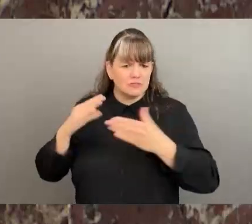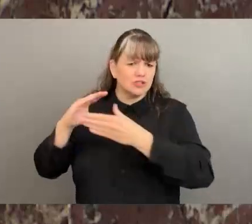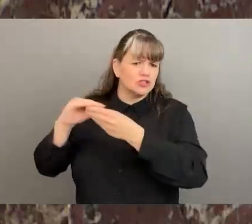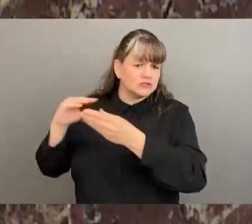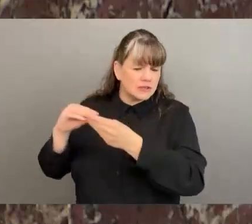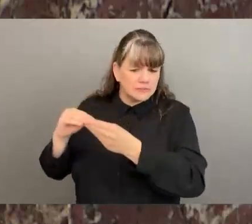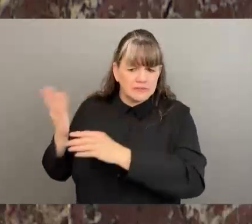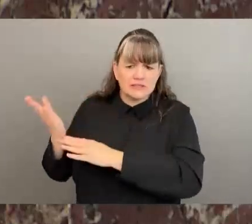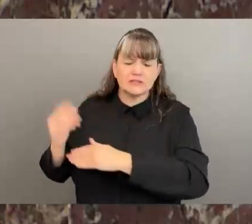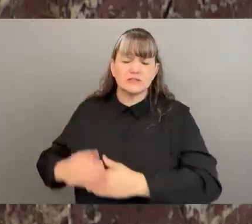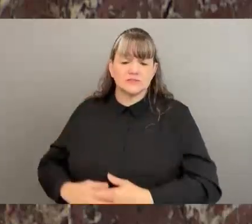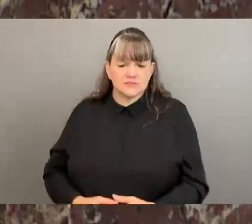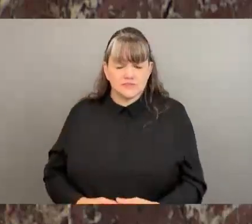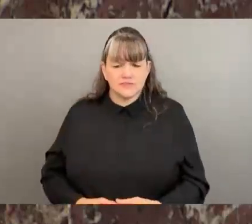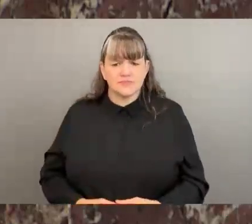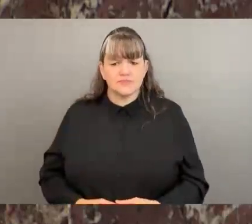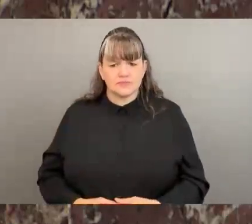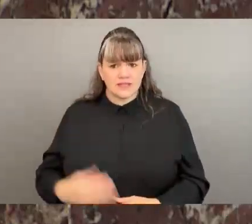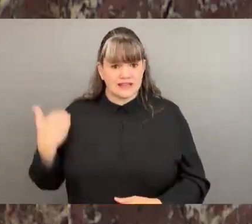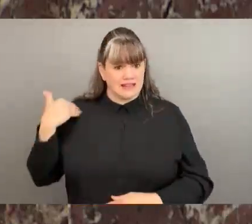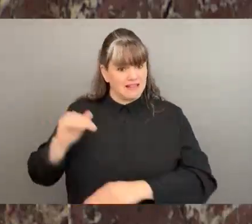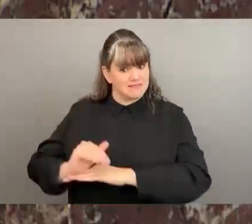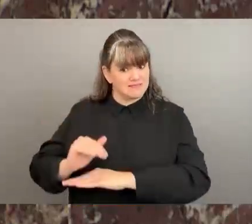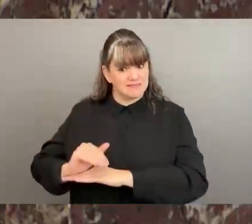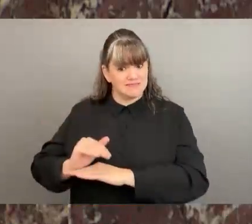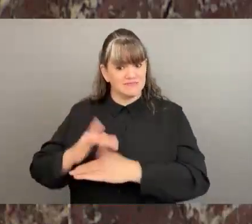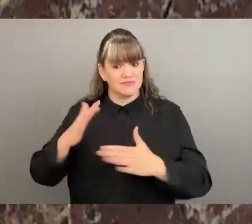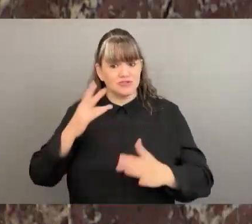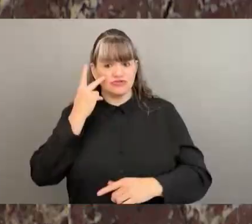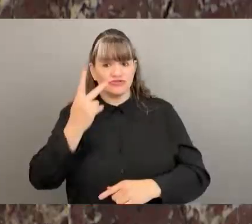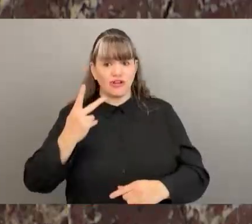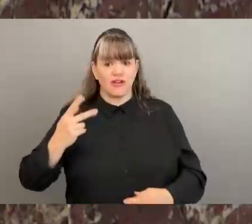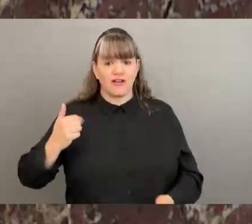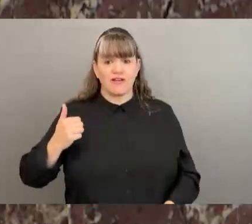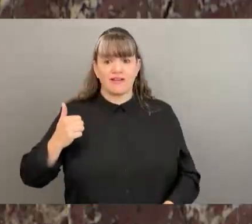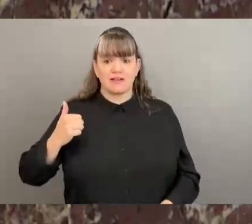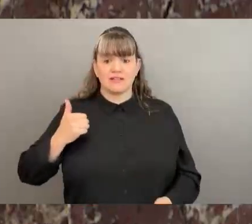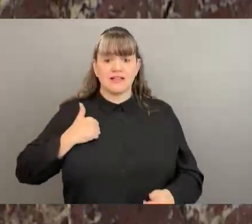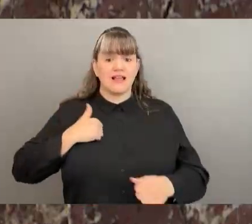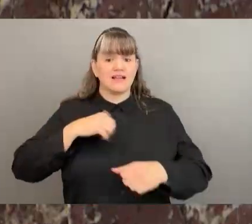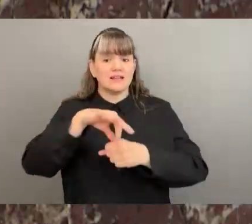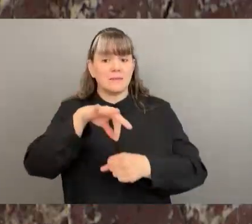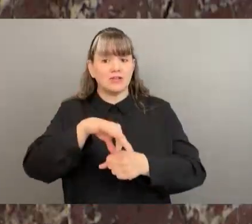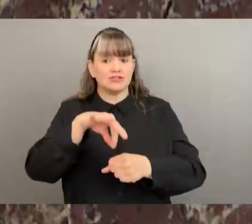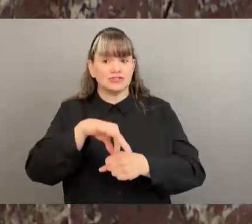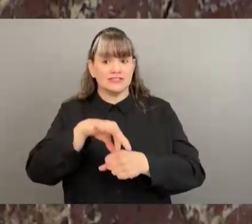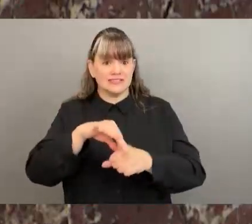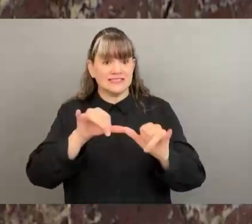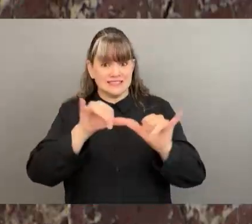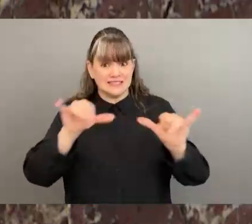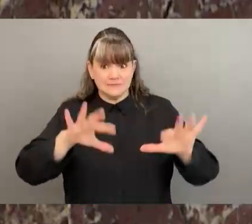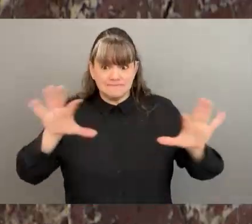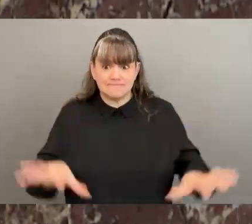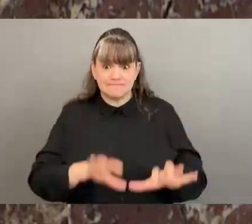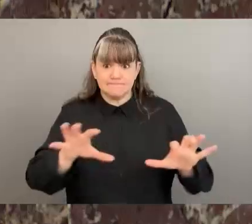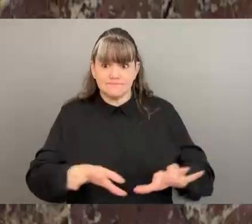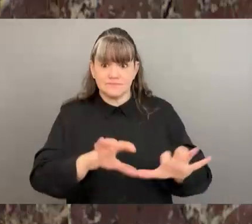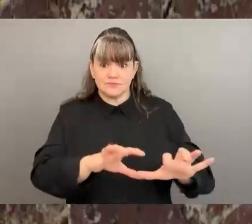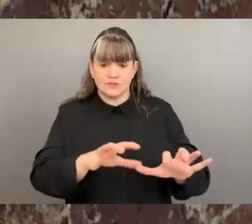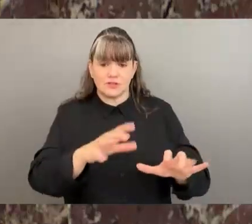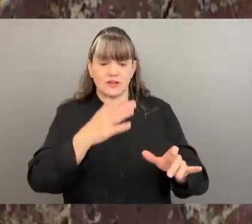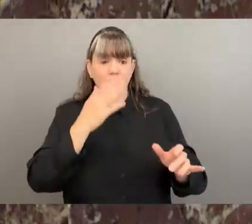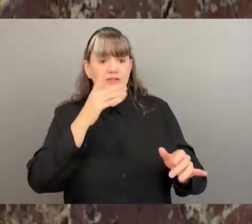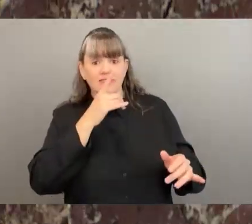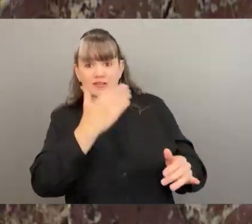action, a system very familiar to British Columbia. We saw a winner-take-all, first-past-the-post